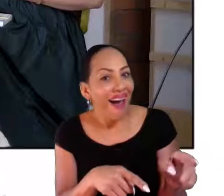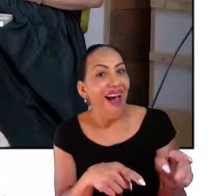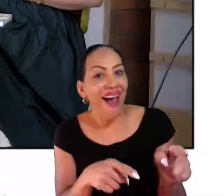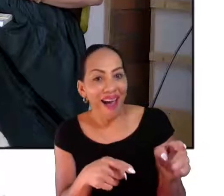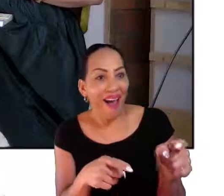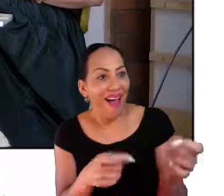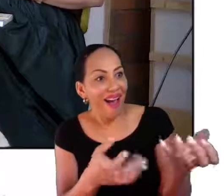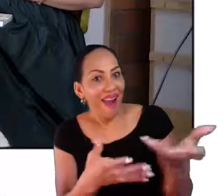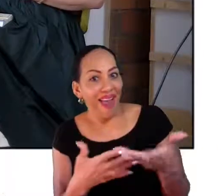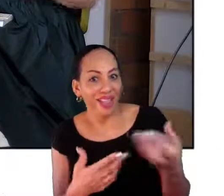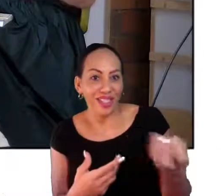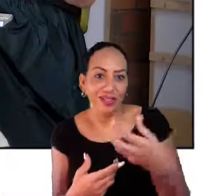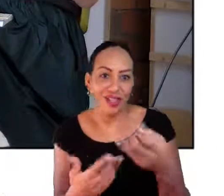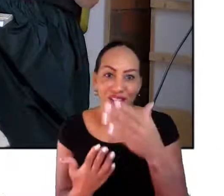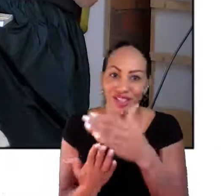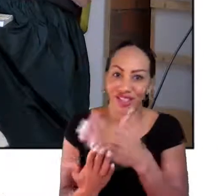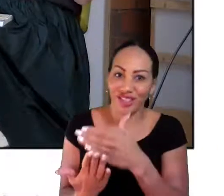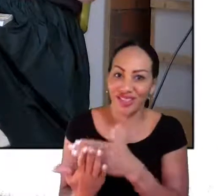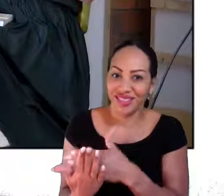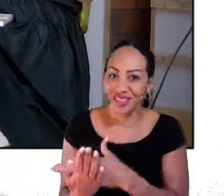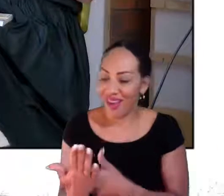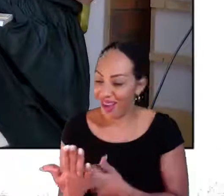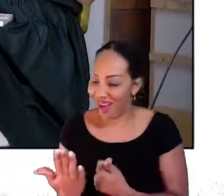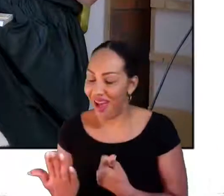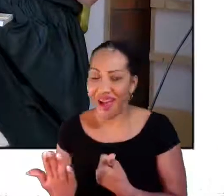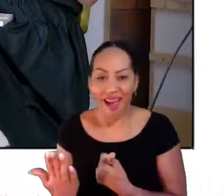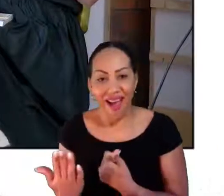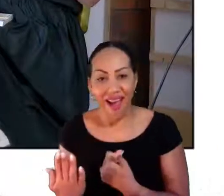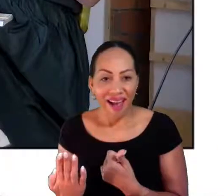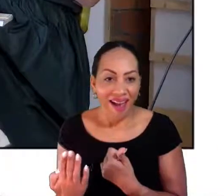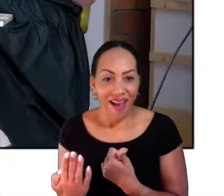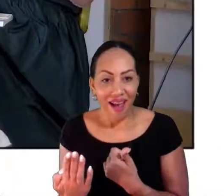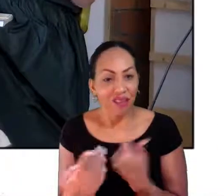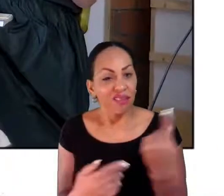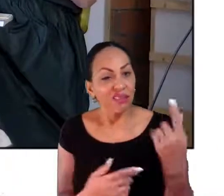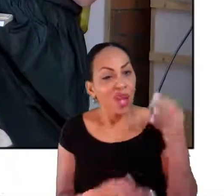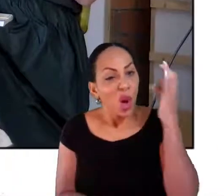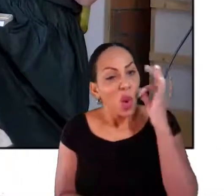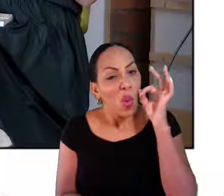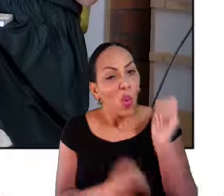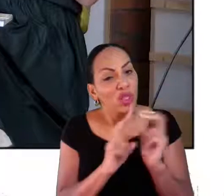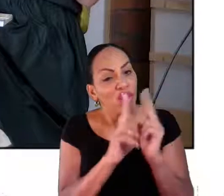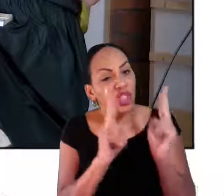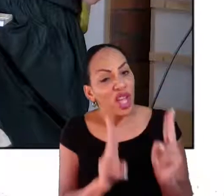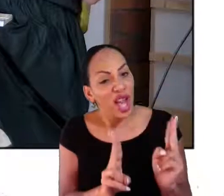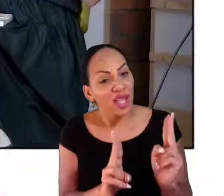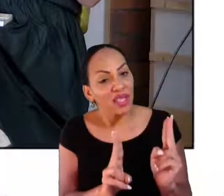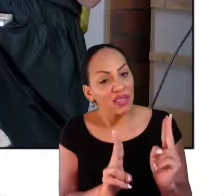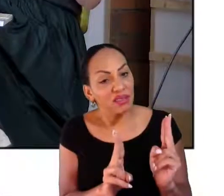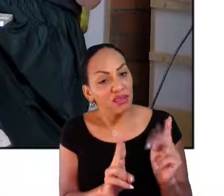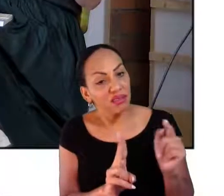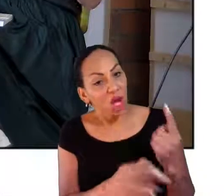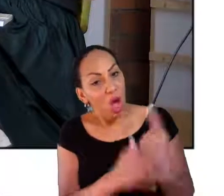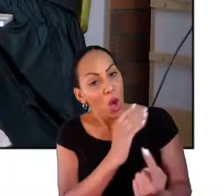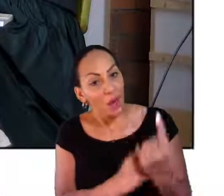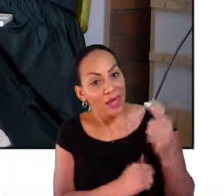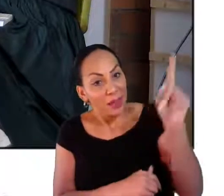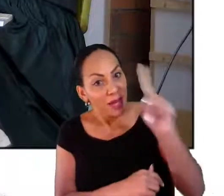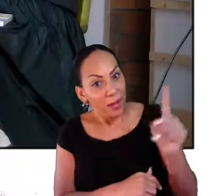Of course, Watershed are not the only people that are looking at this stuff. There's people looking